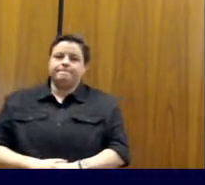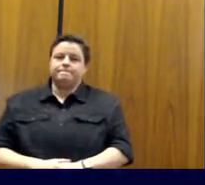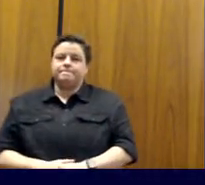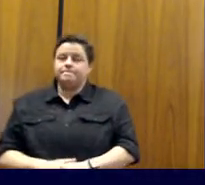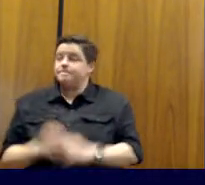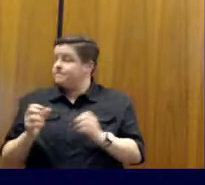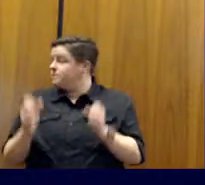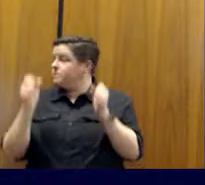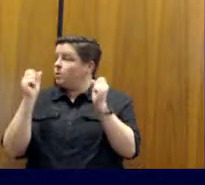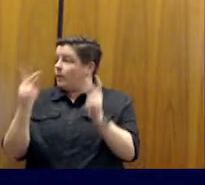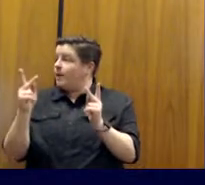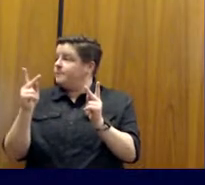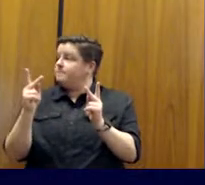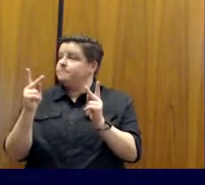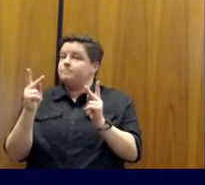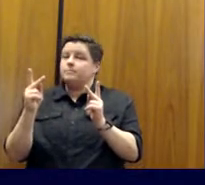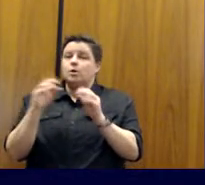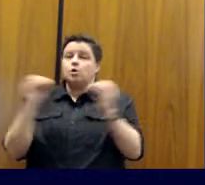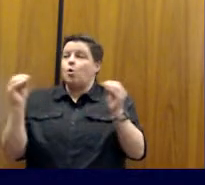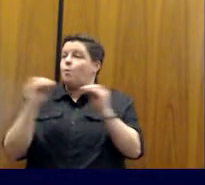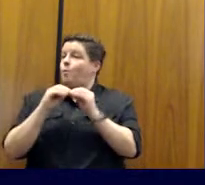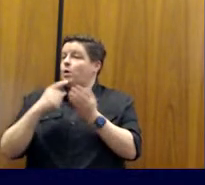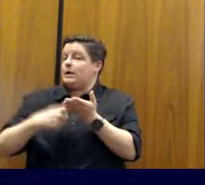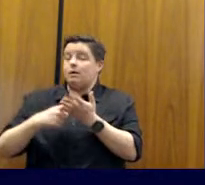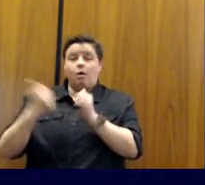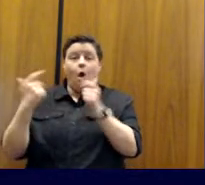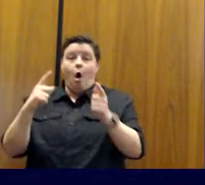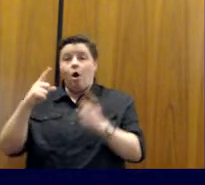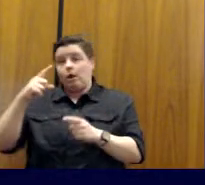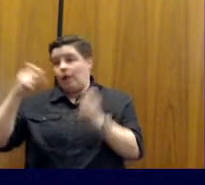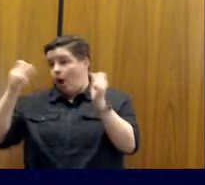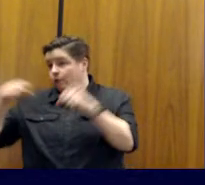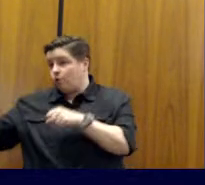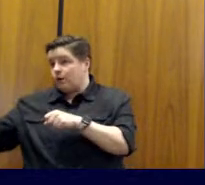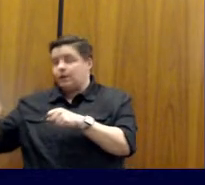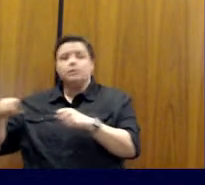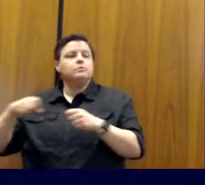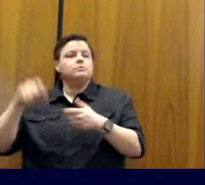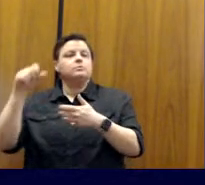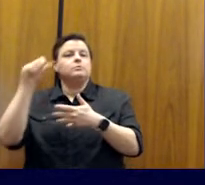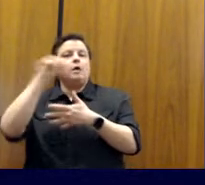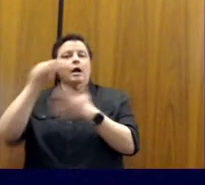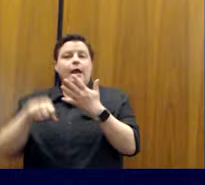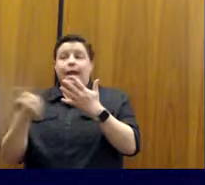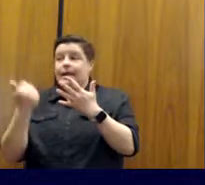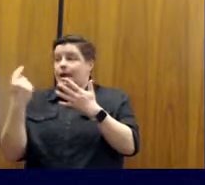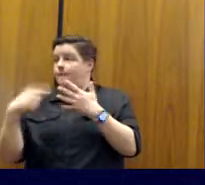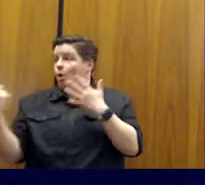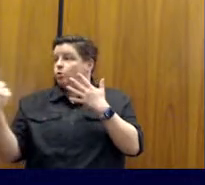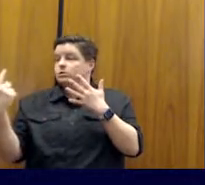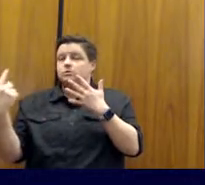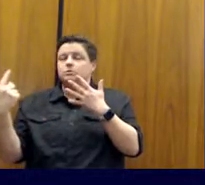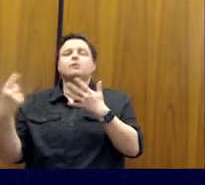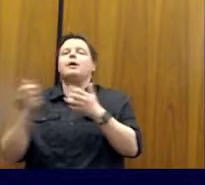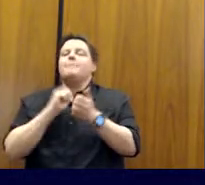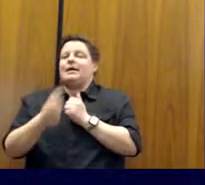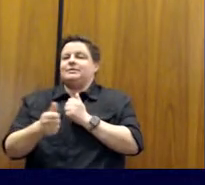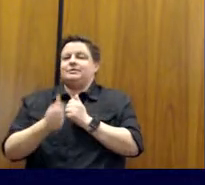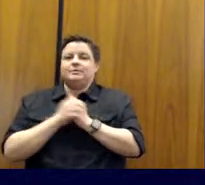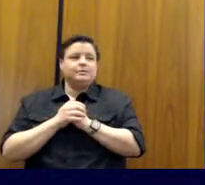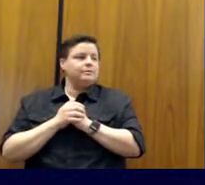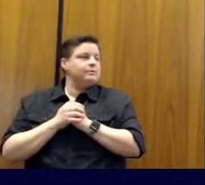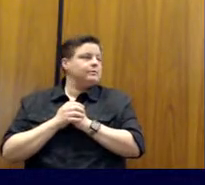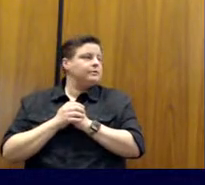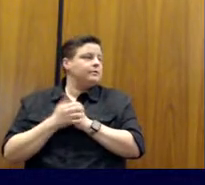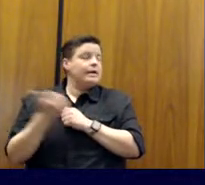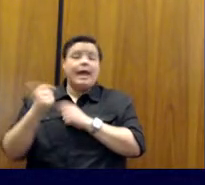Okay. If there's no more discussion, all in favor? Aye. Opposed? Motion passes. Is there